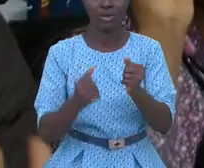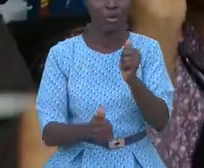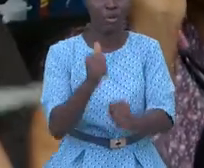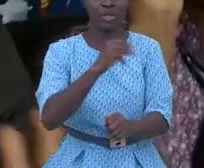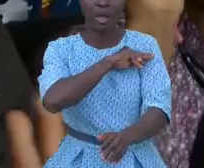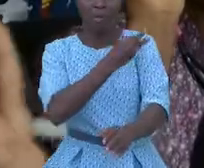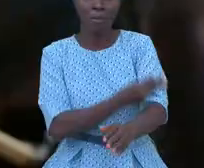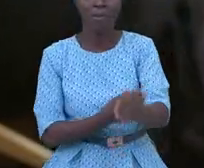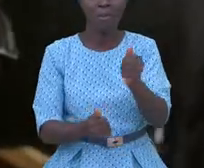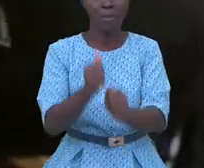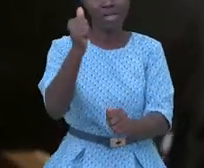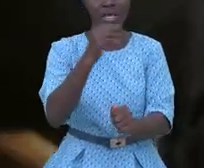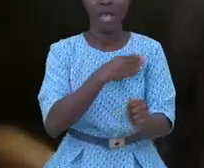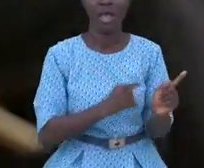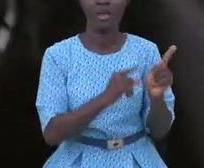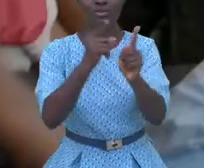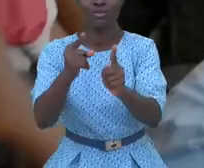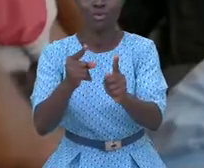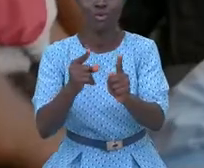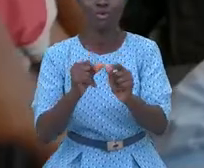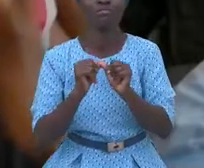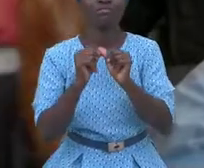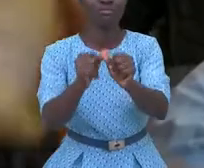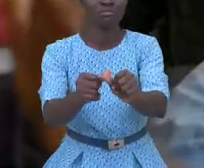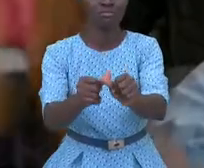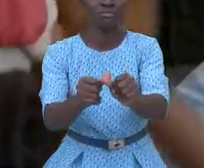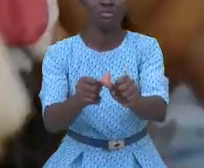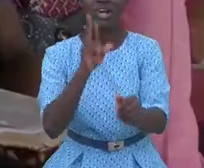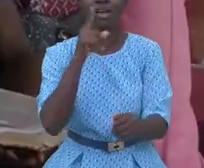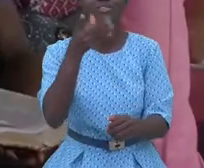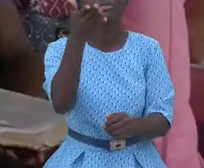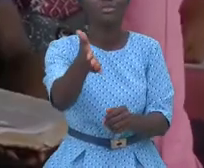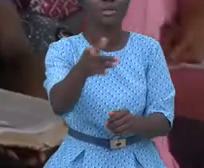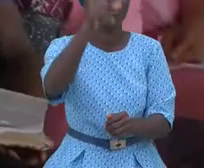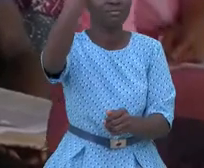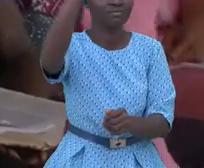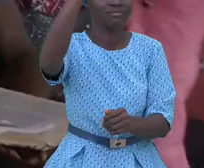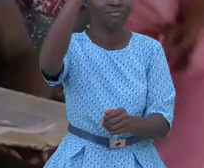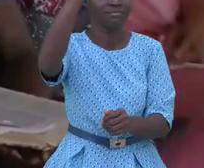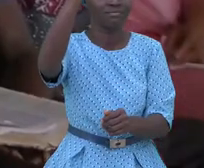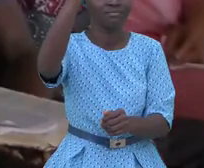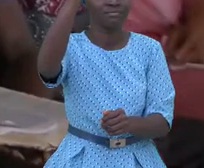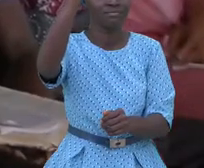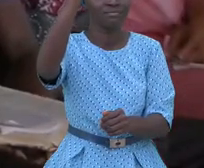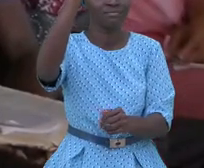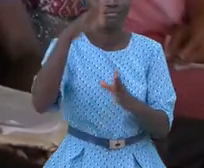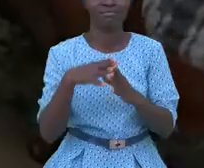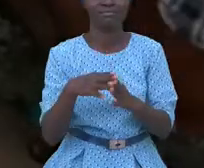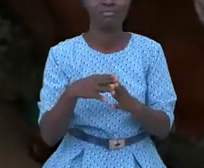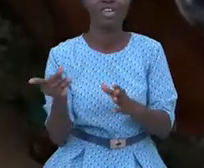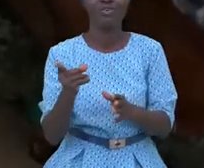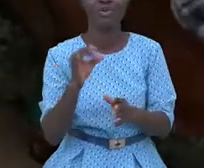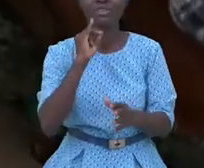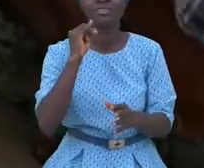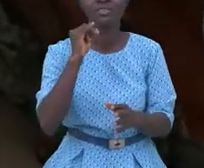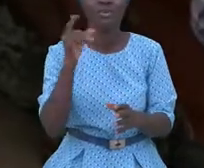go further? Do I have him in the house? Do I have her in the house? Where is she?